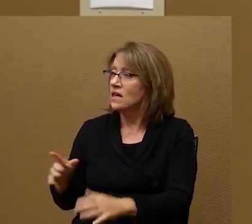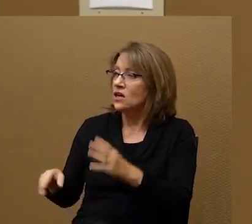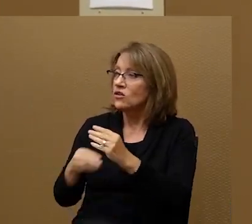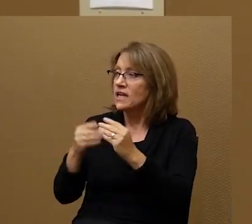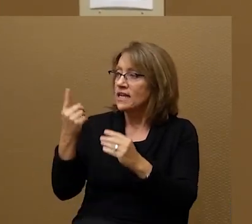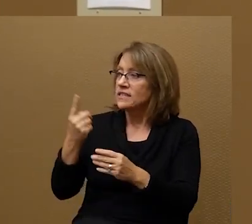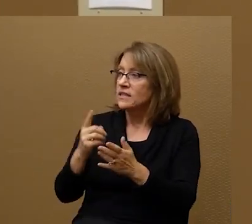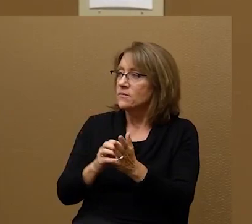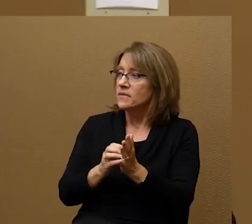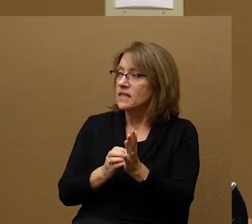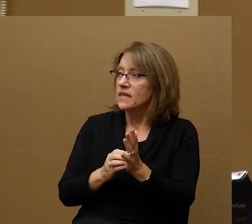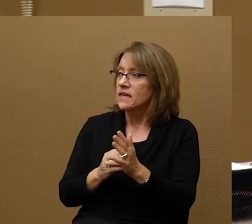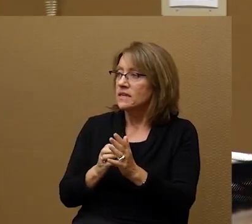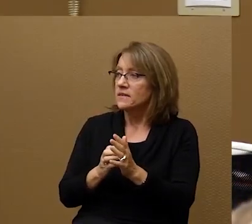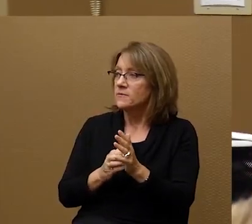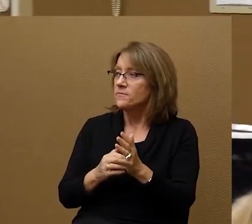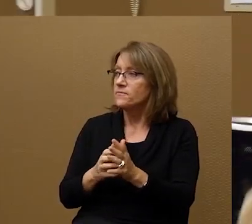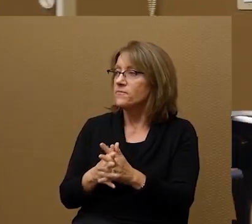add something. I